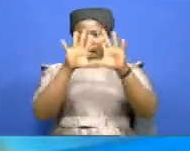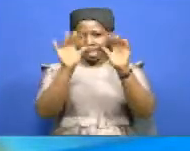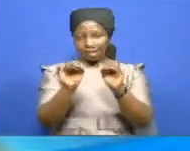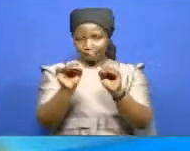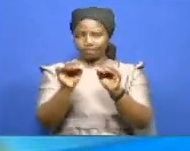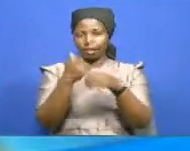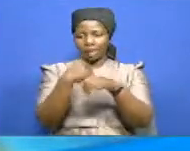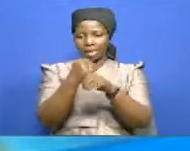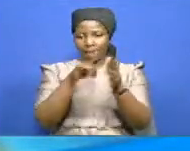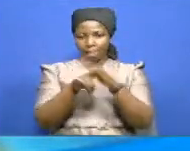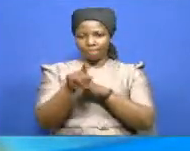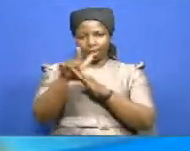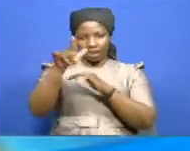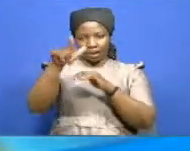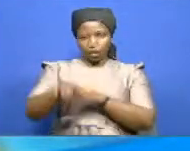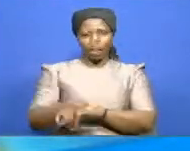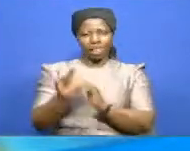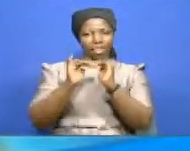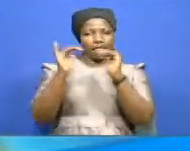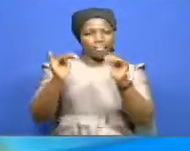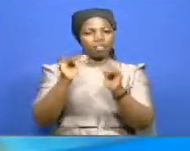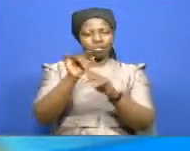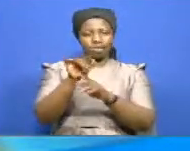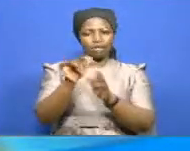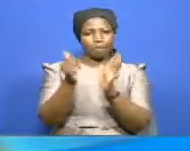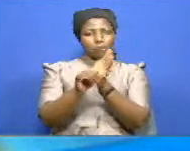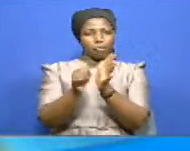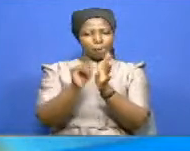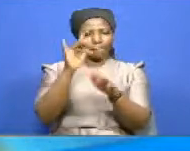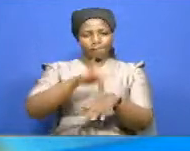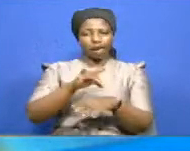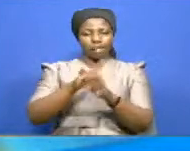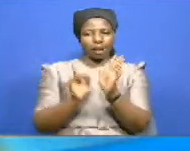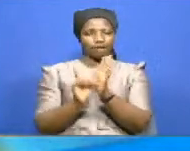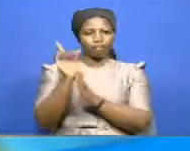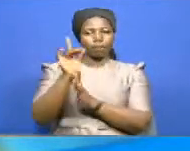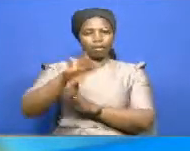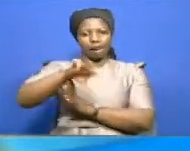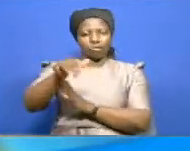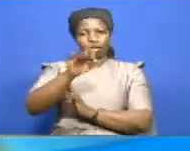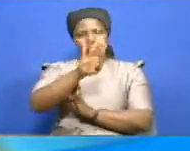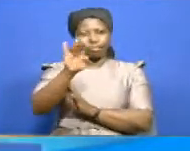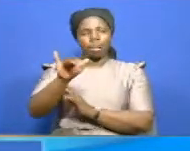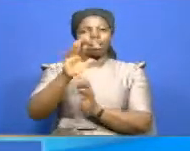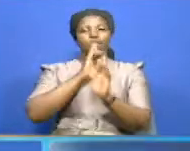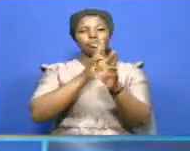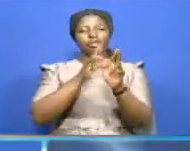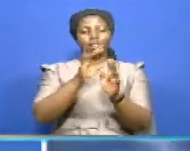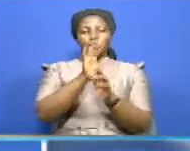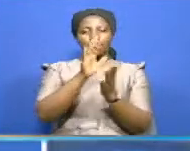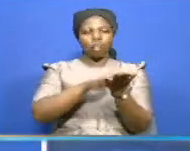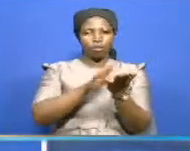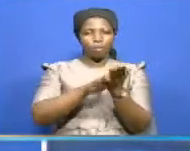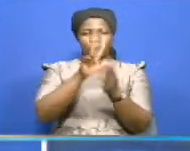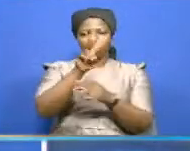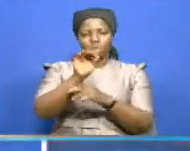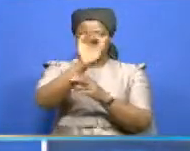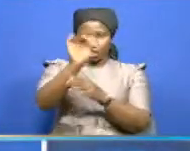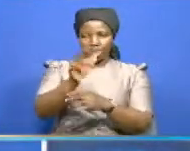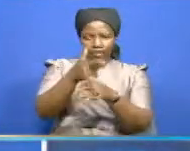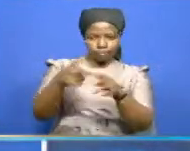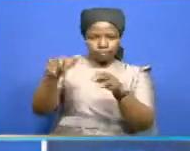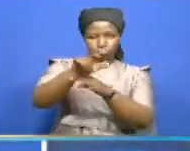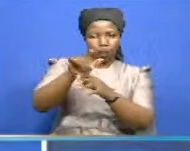perceived as major challenges lagging development in the counties. The BBI report recommends a 20% increment of funds to counties